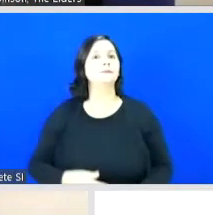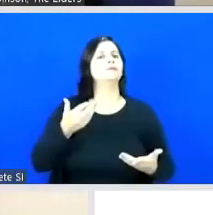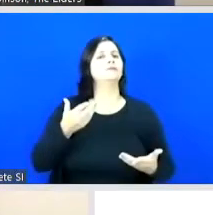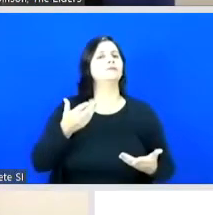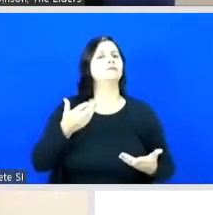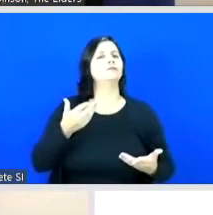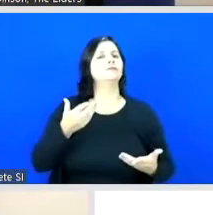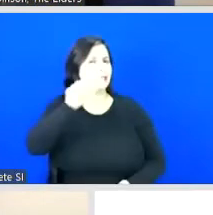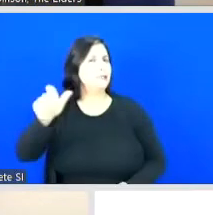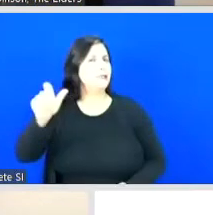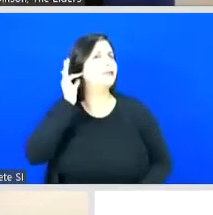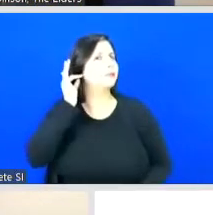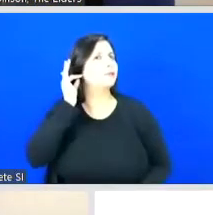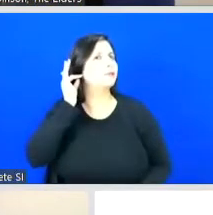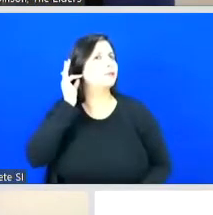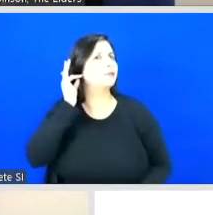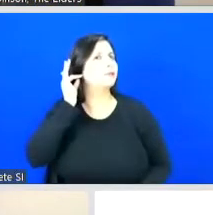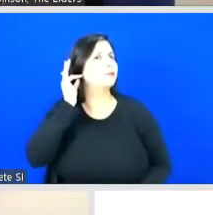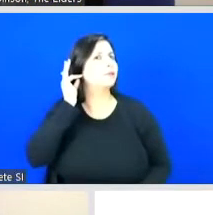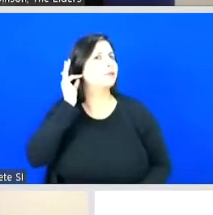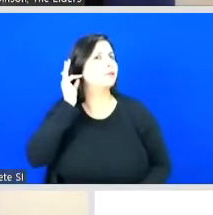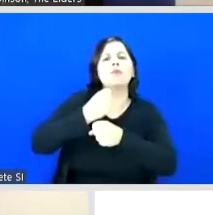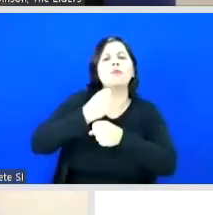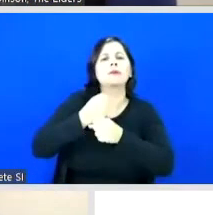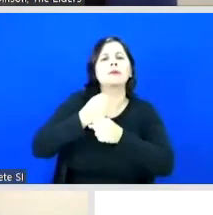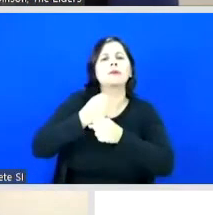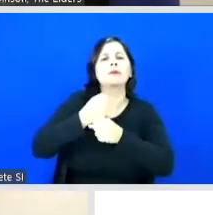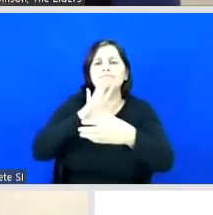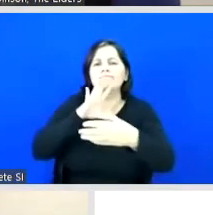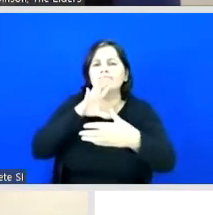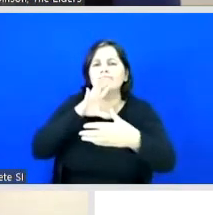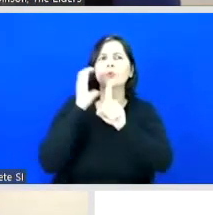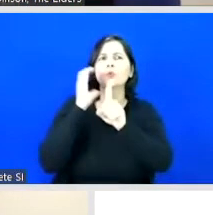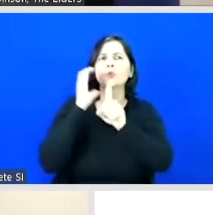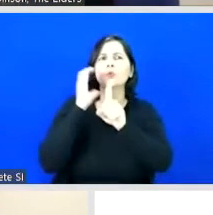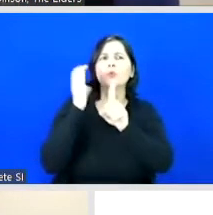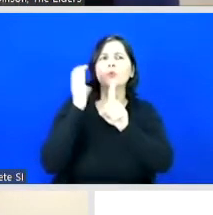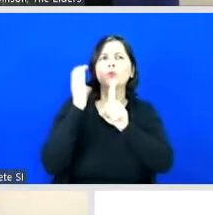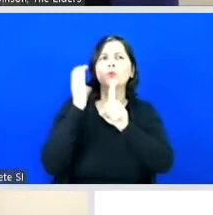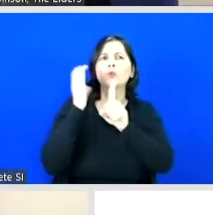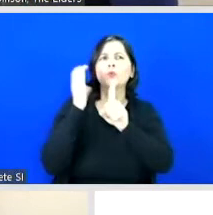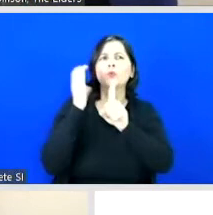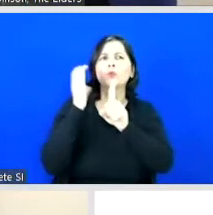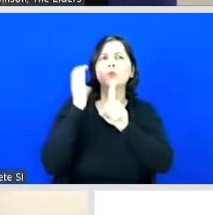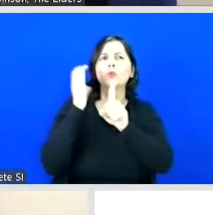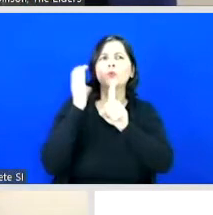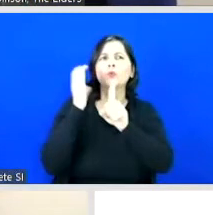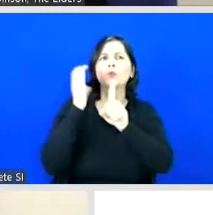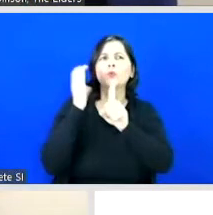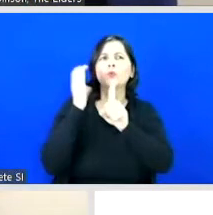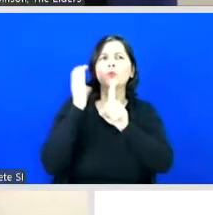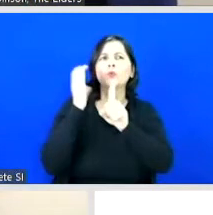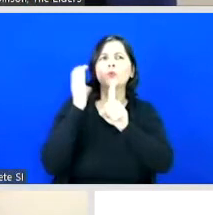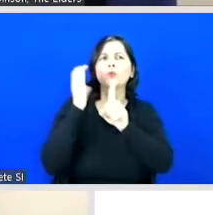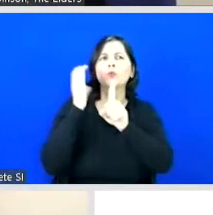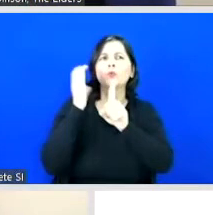is a different way of farming that doesn't involve soil farming, involves raising fish and plants, using some